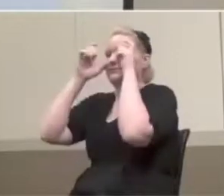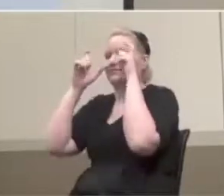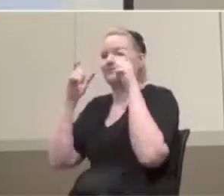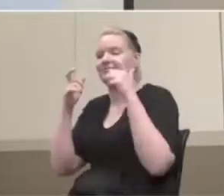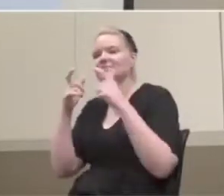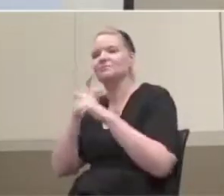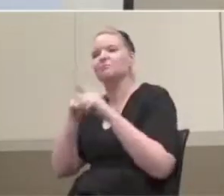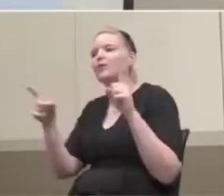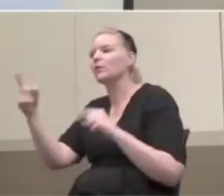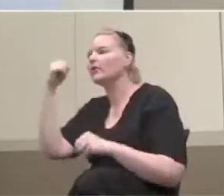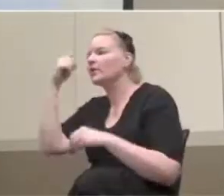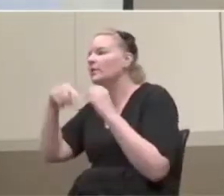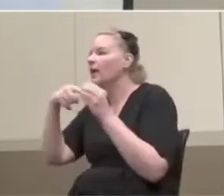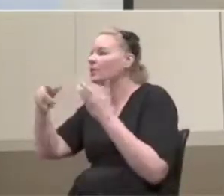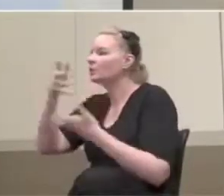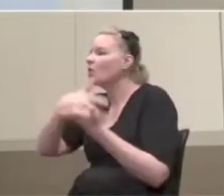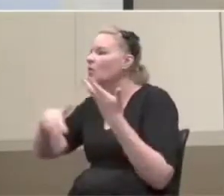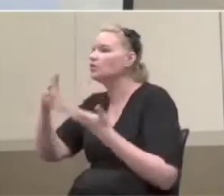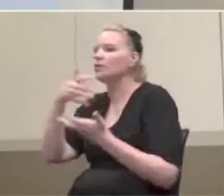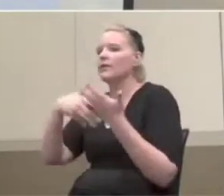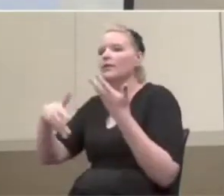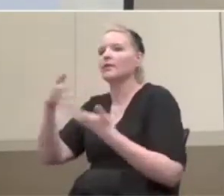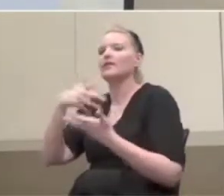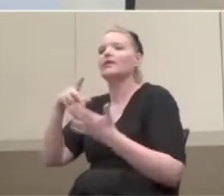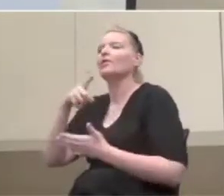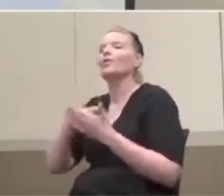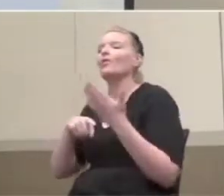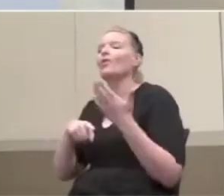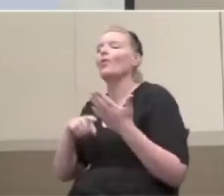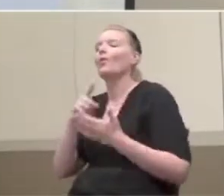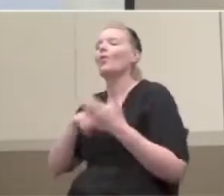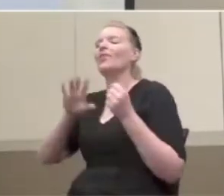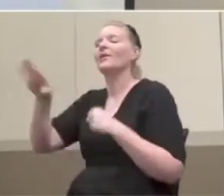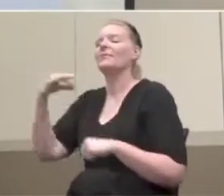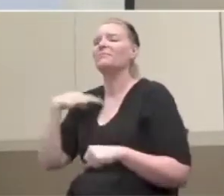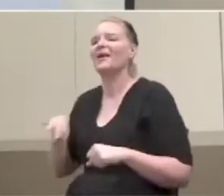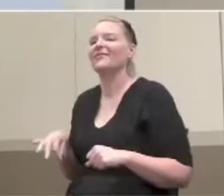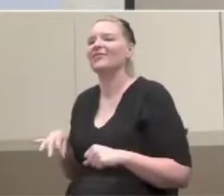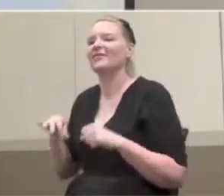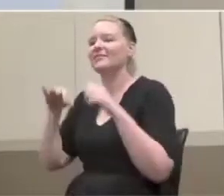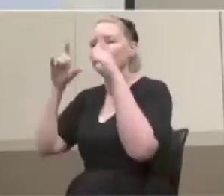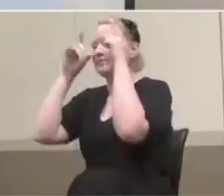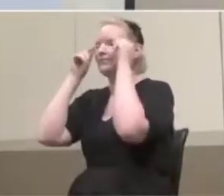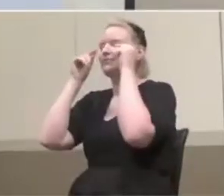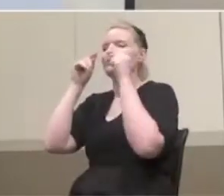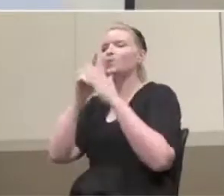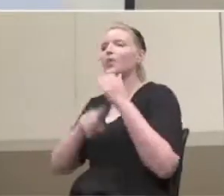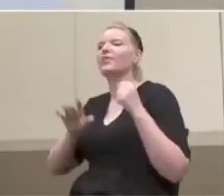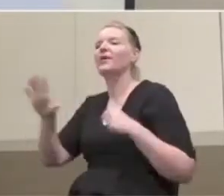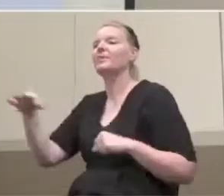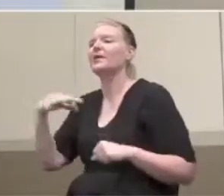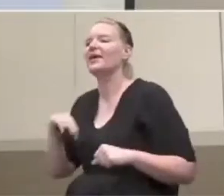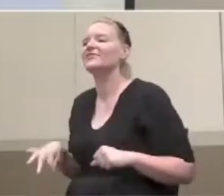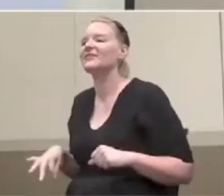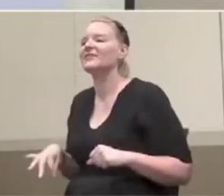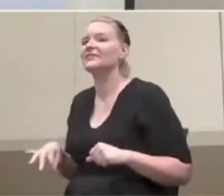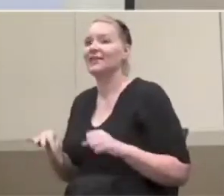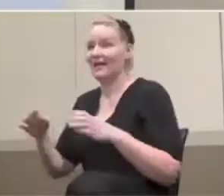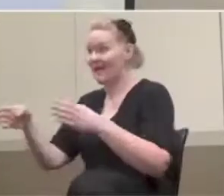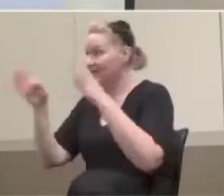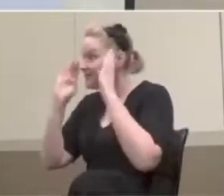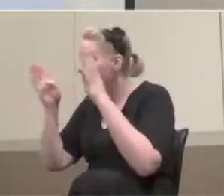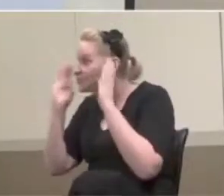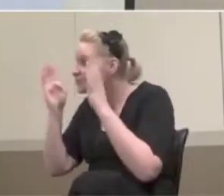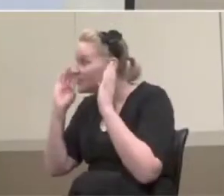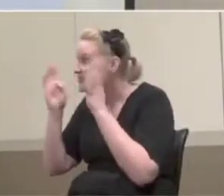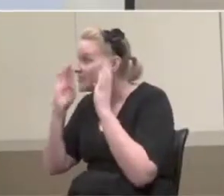about the social piece of that, what are they getting when they shut their eyes? Or immediate attention, right? They're getting